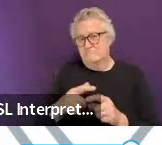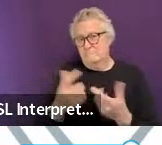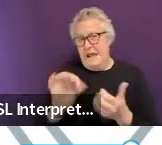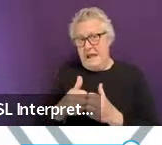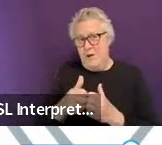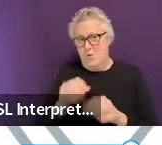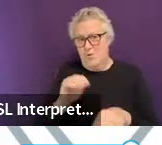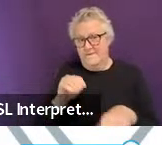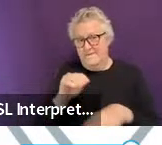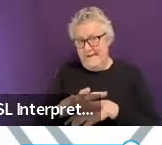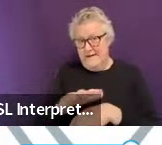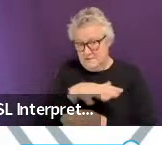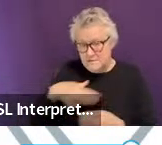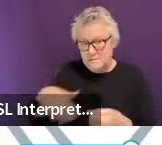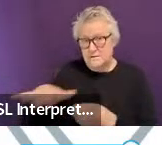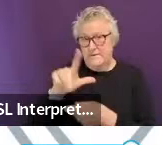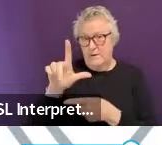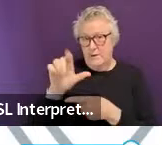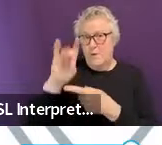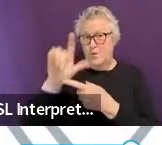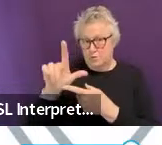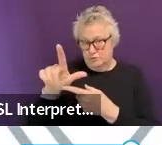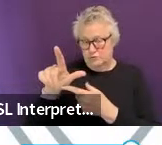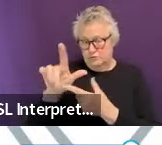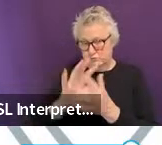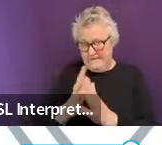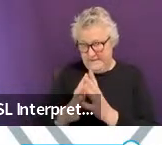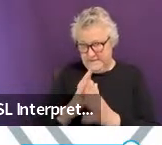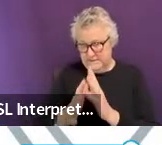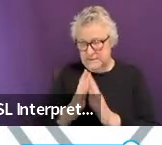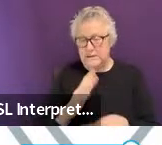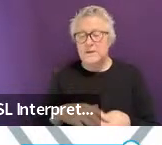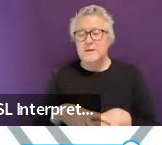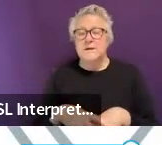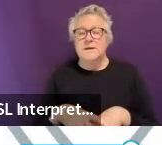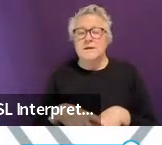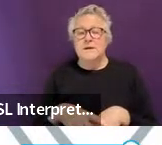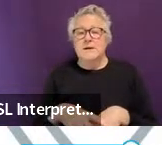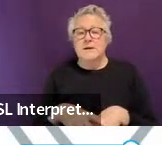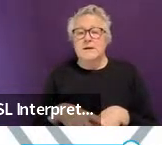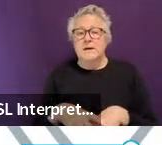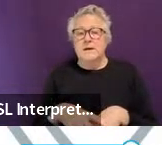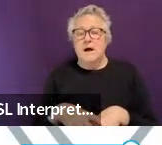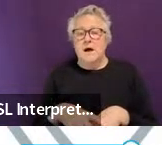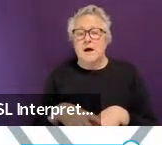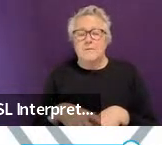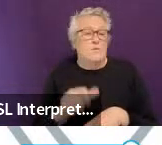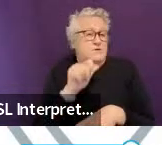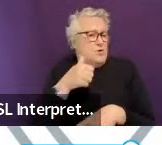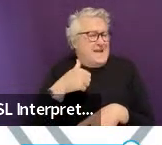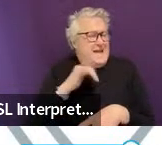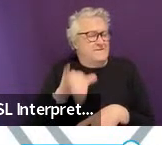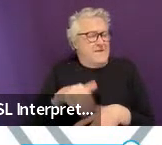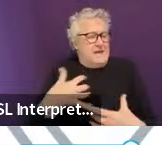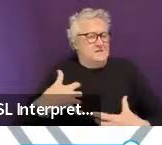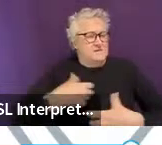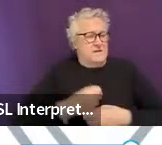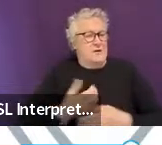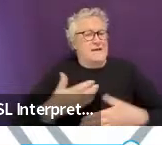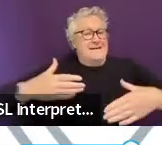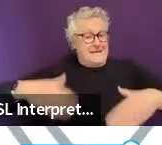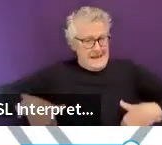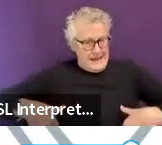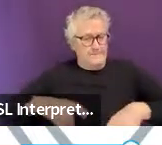and we don't have that completely summarized to date, but that'll be information that'll be summarized in the impact analysis,